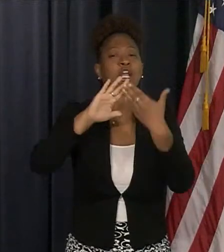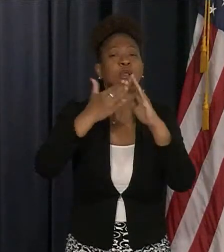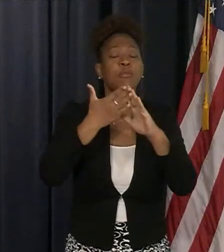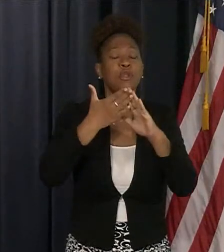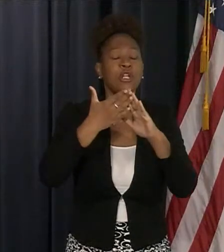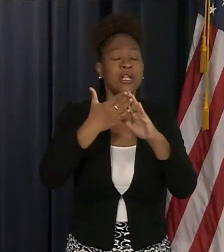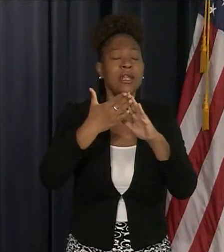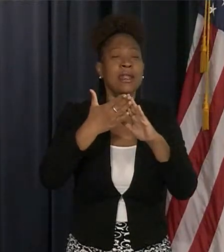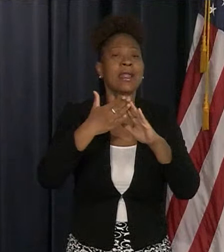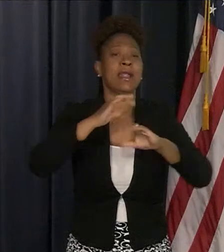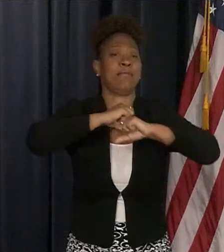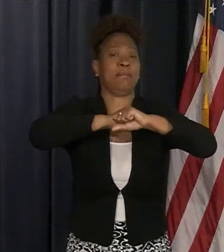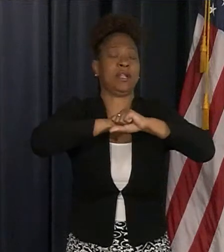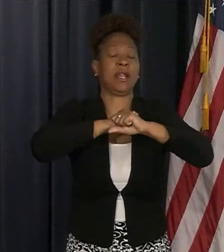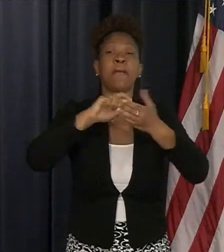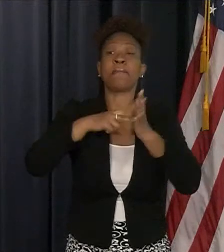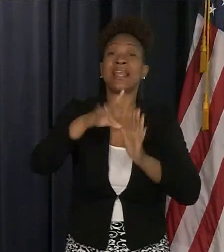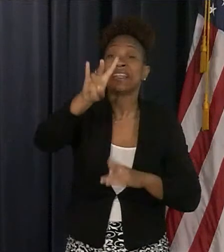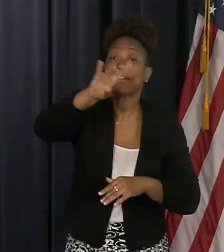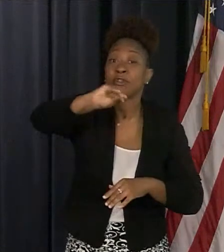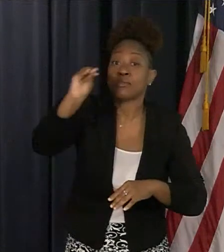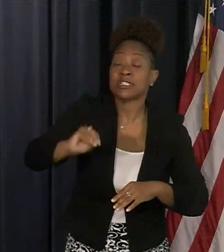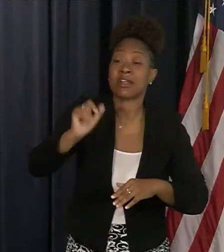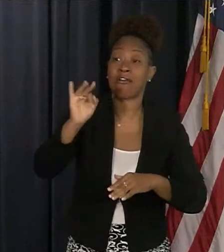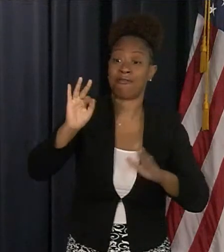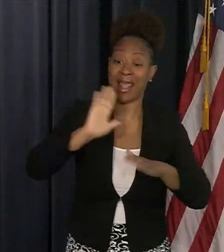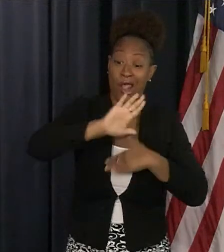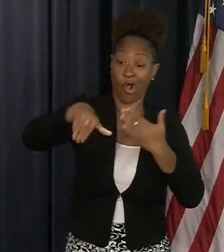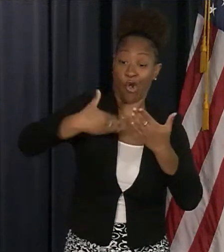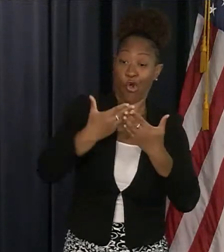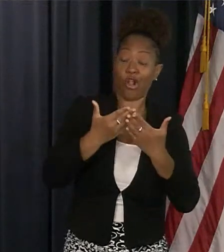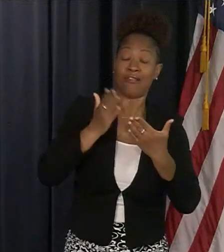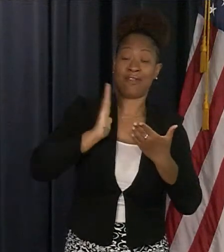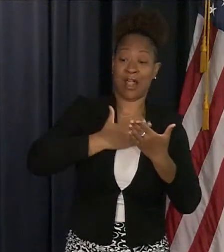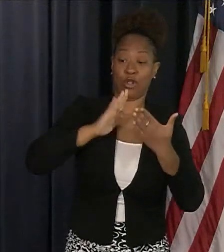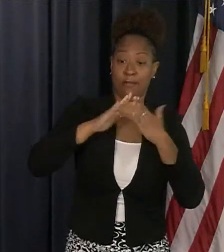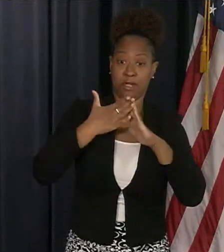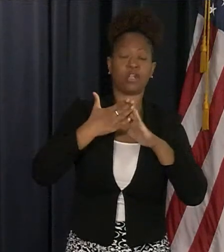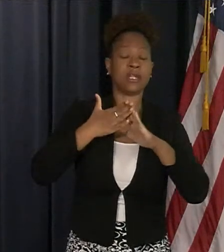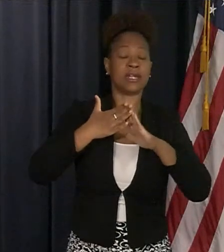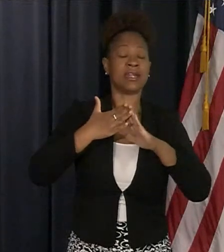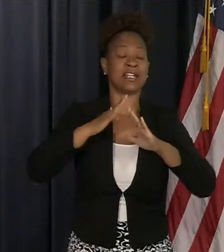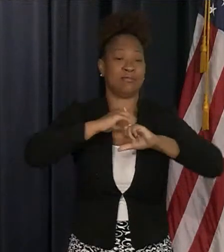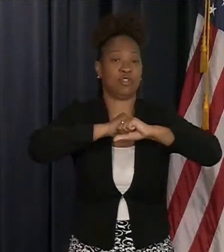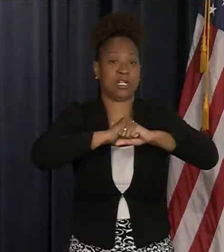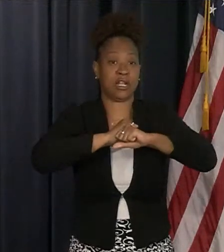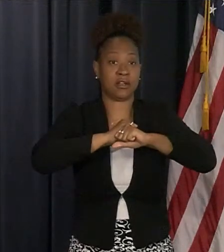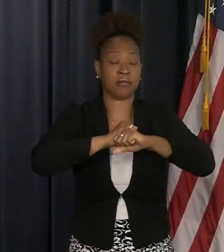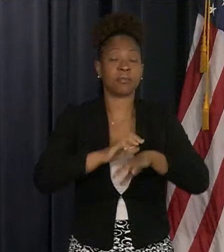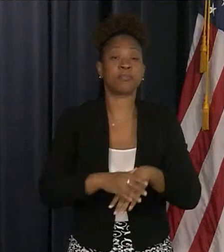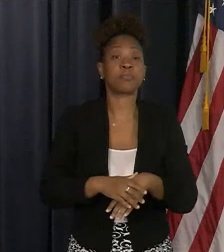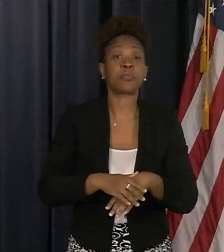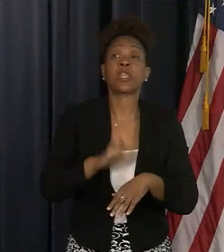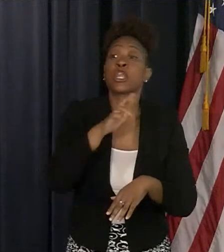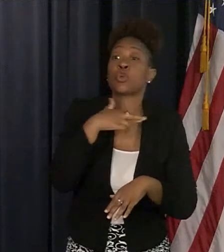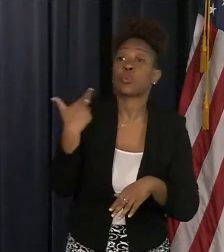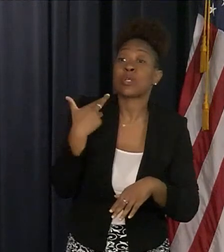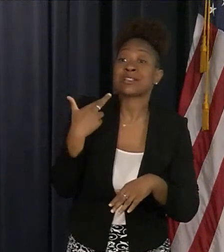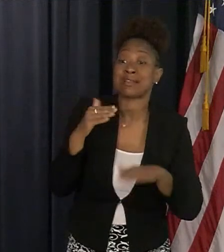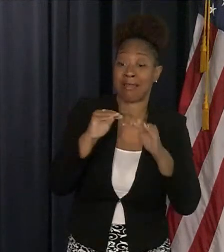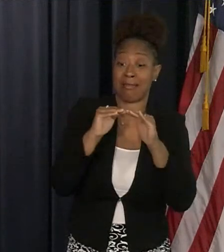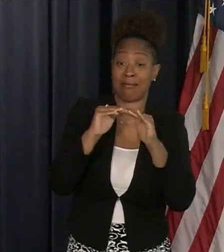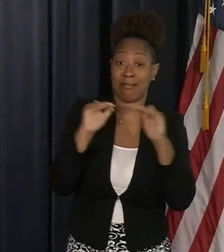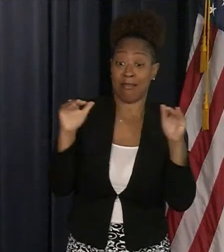70% of the community getting the vaccine. So we all could be protected. The risk level of transmission